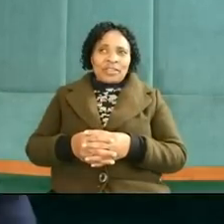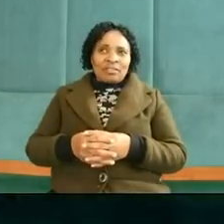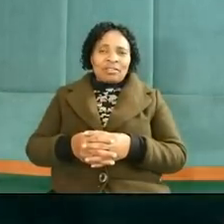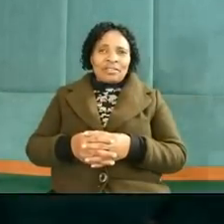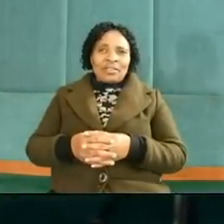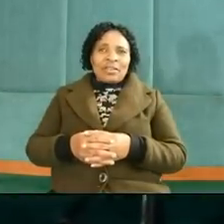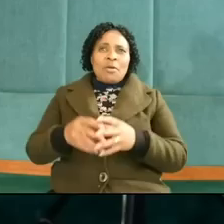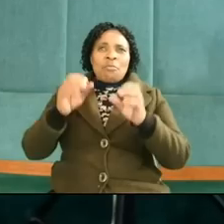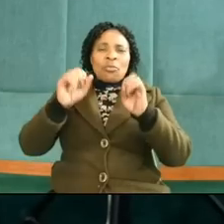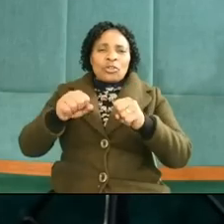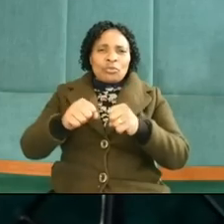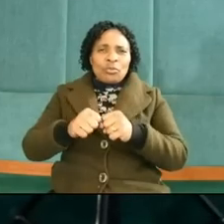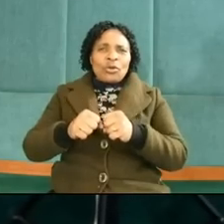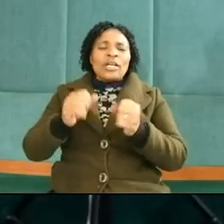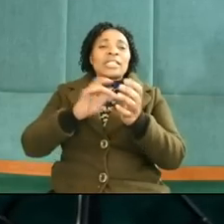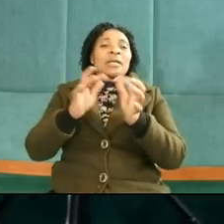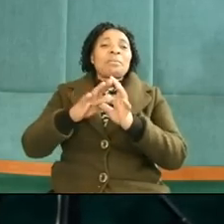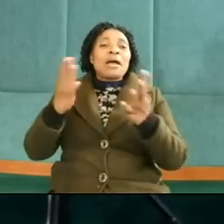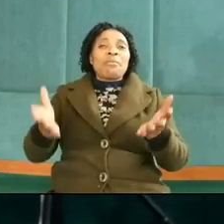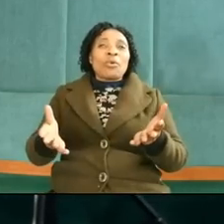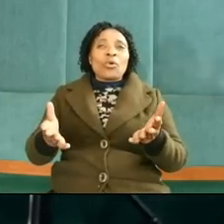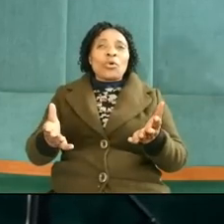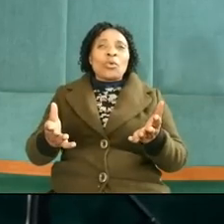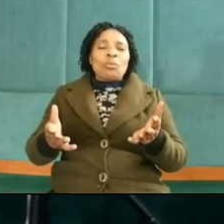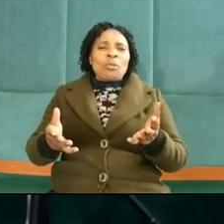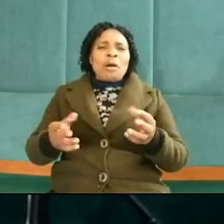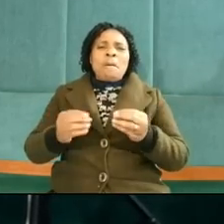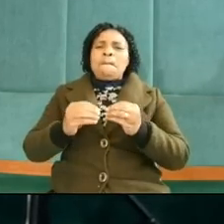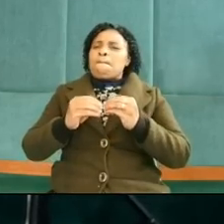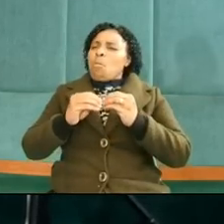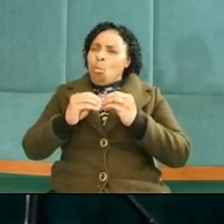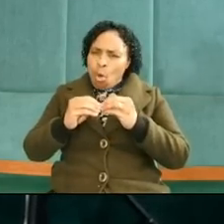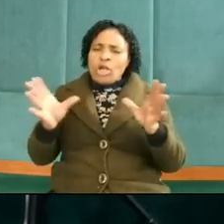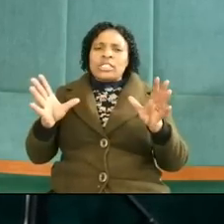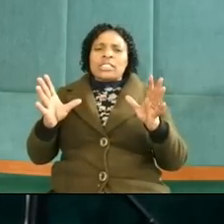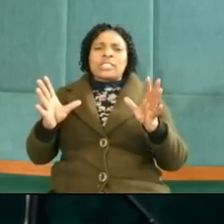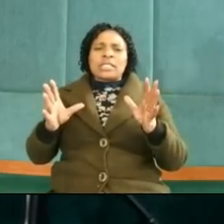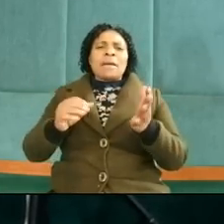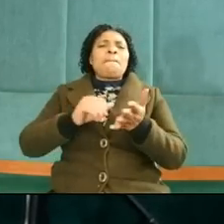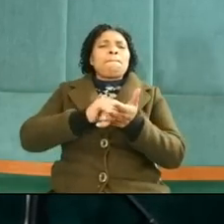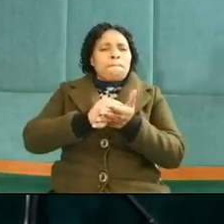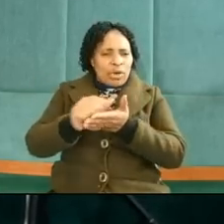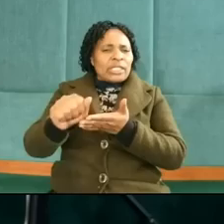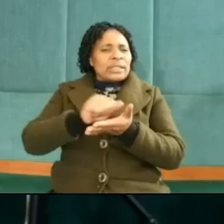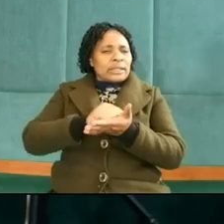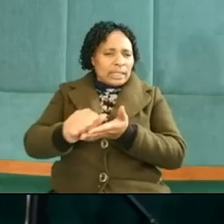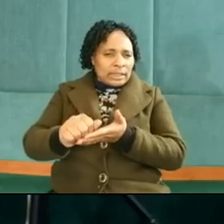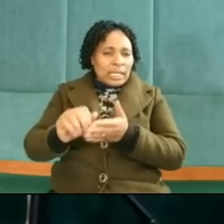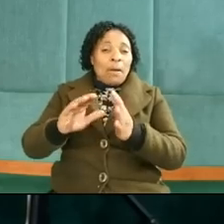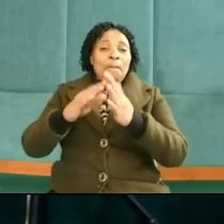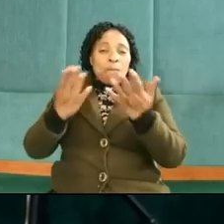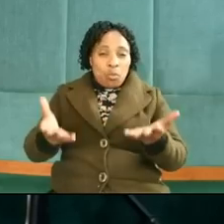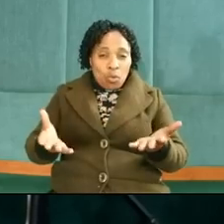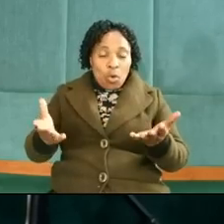YouTube, Google a while ago. The Bible is now translated. It is the most printed book